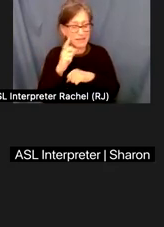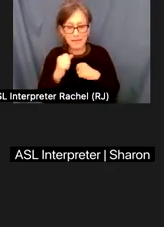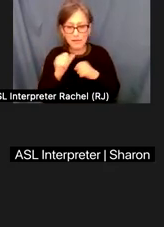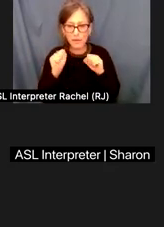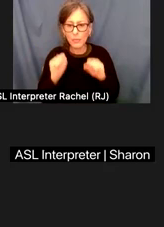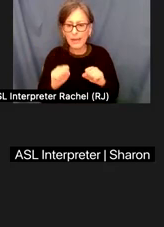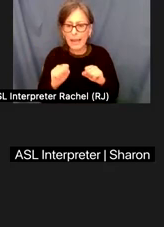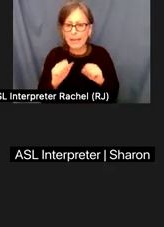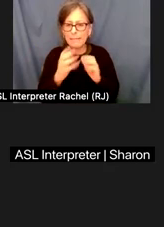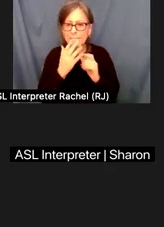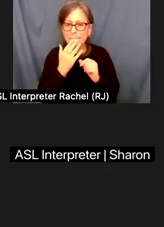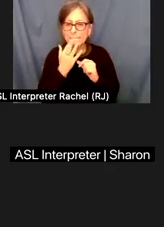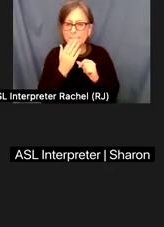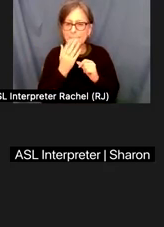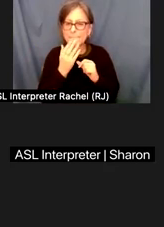ability to